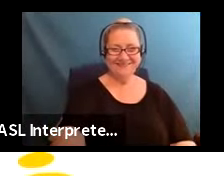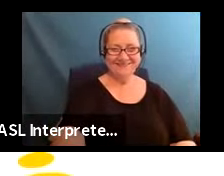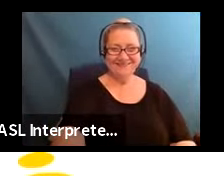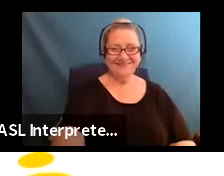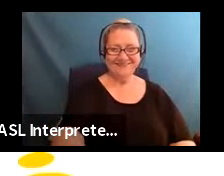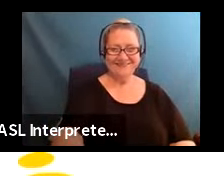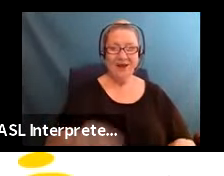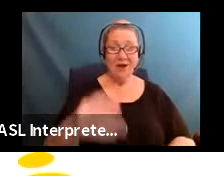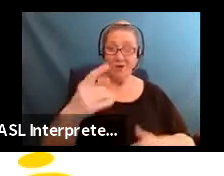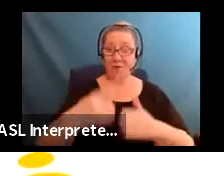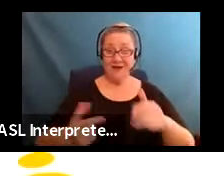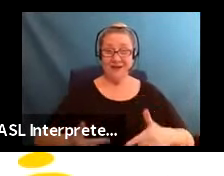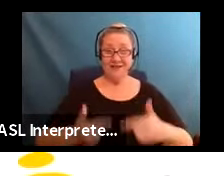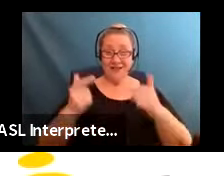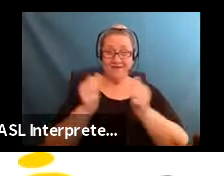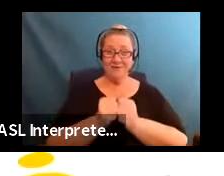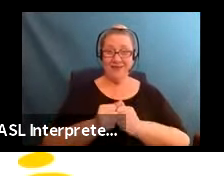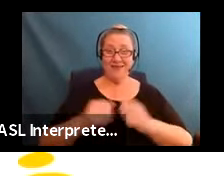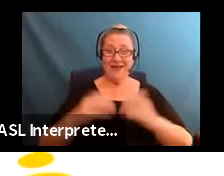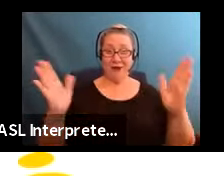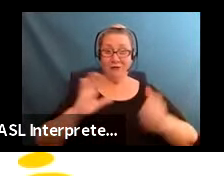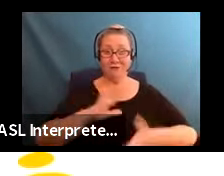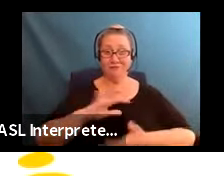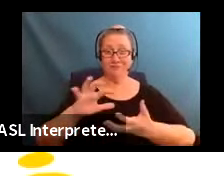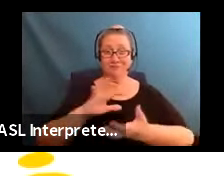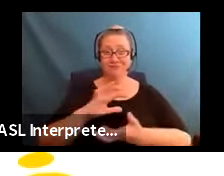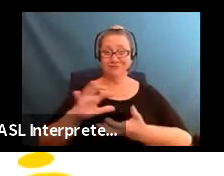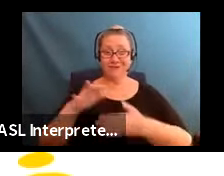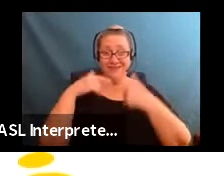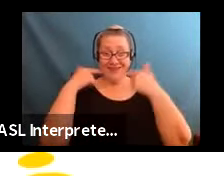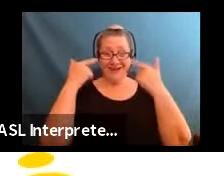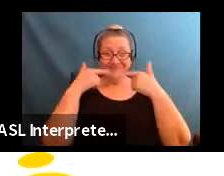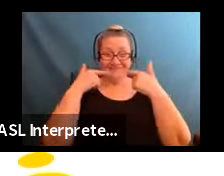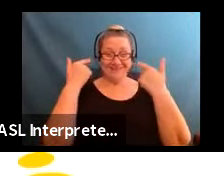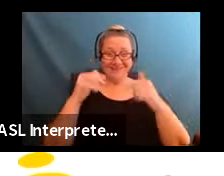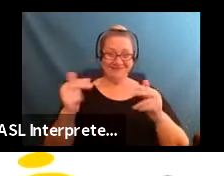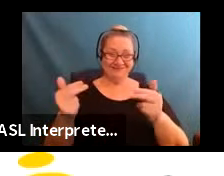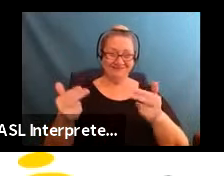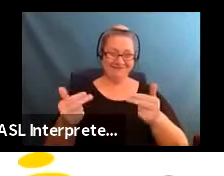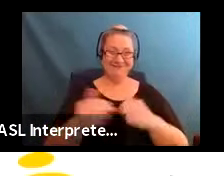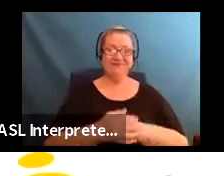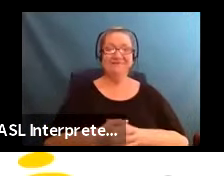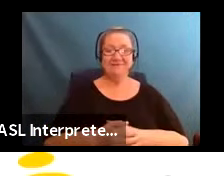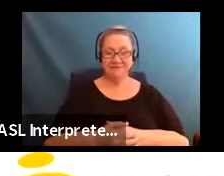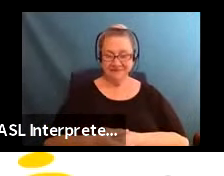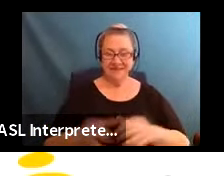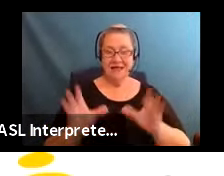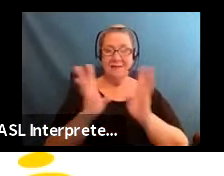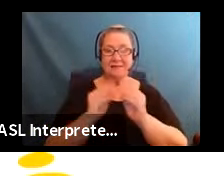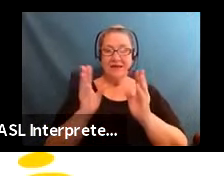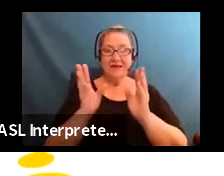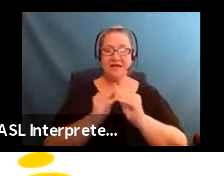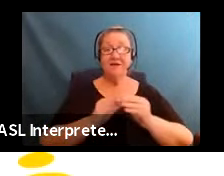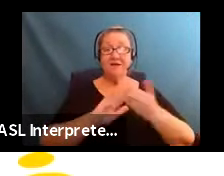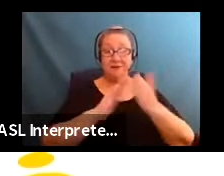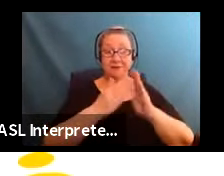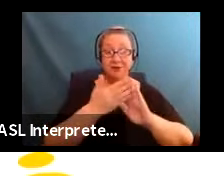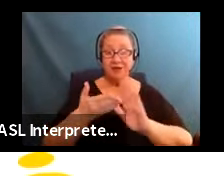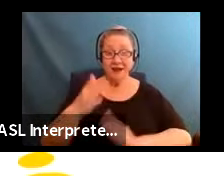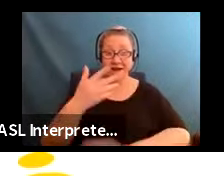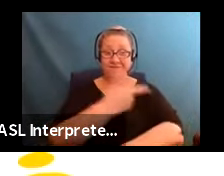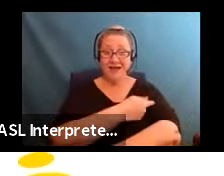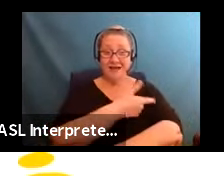What is life without a little levity? All right, the 10th meeting of the Community Vaccine Advisory